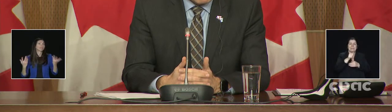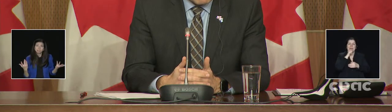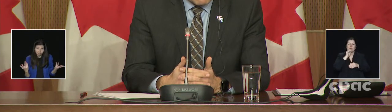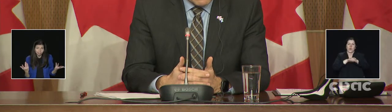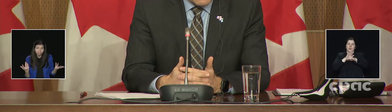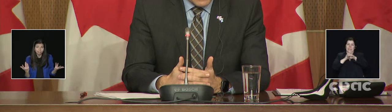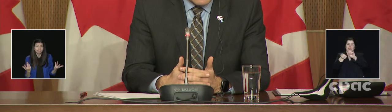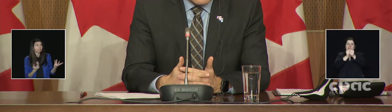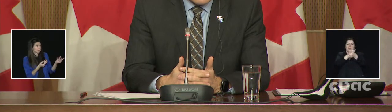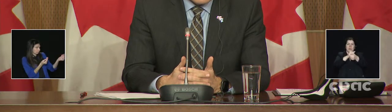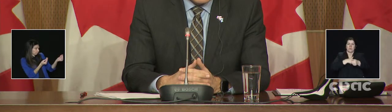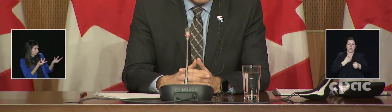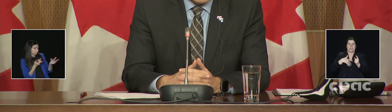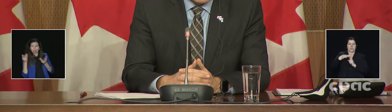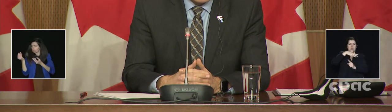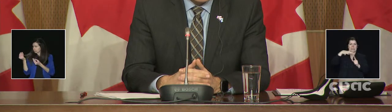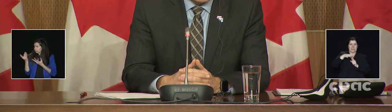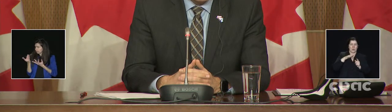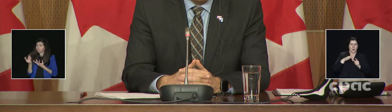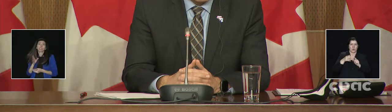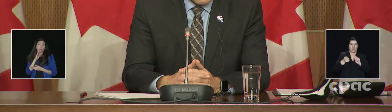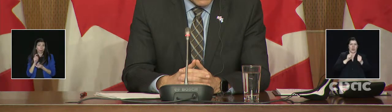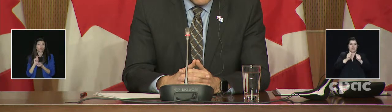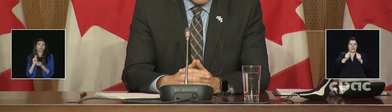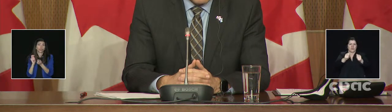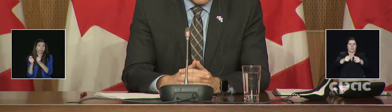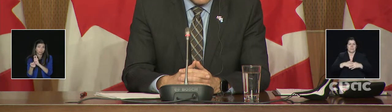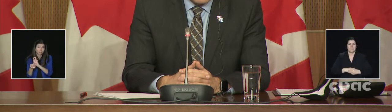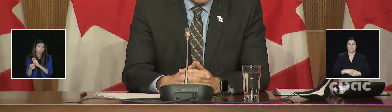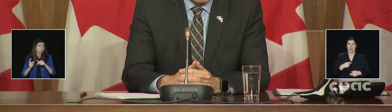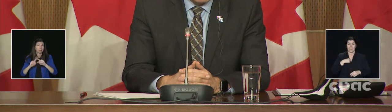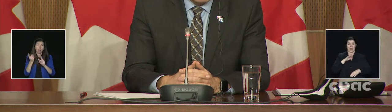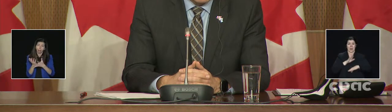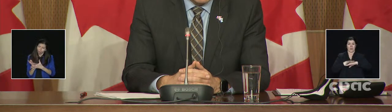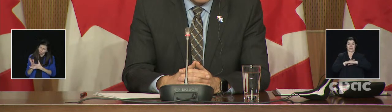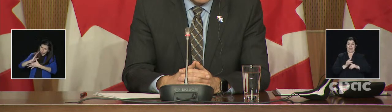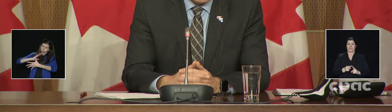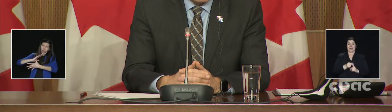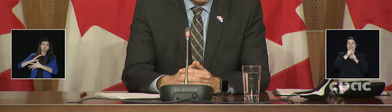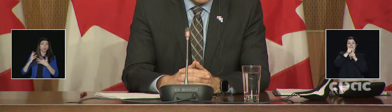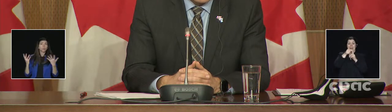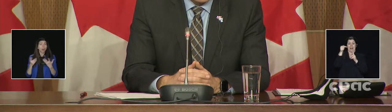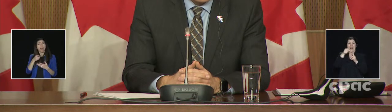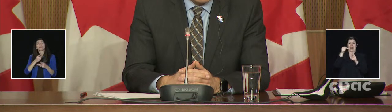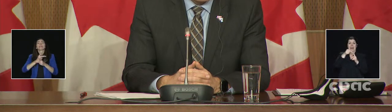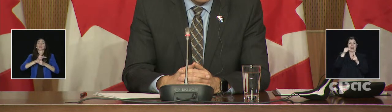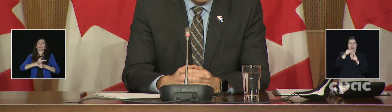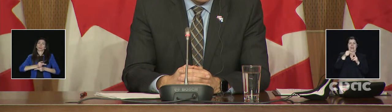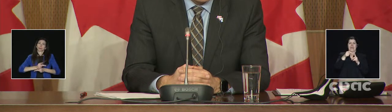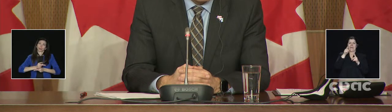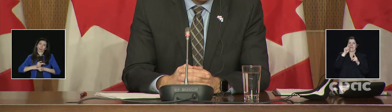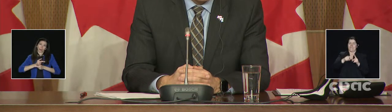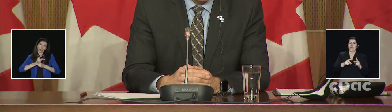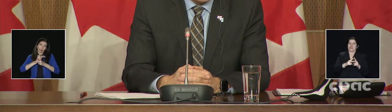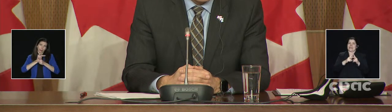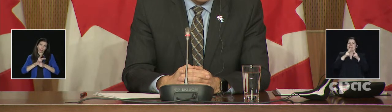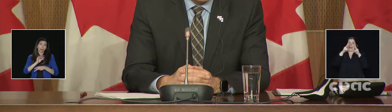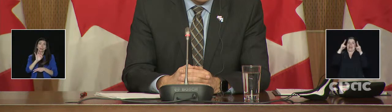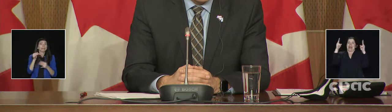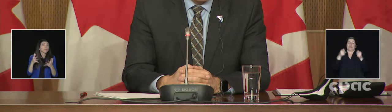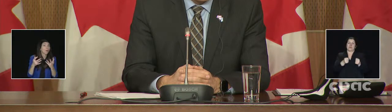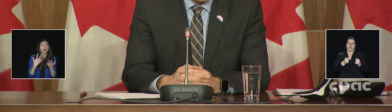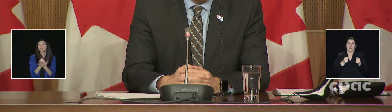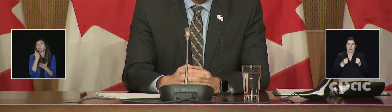main advice is to be extremely prudent when it comes to thinking about traveling outside of